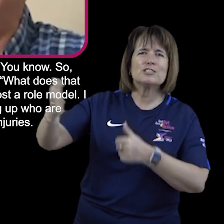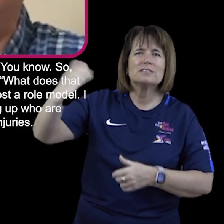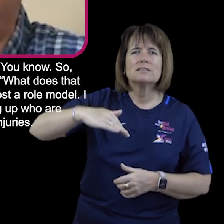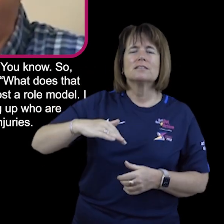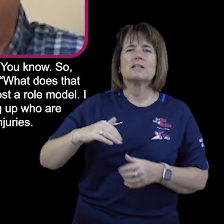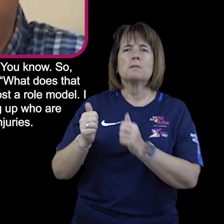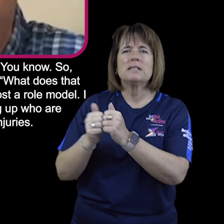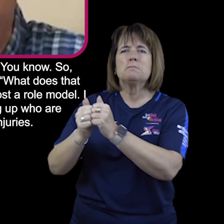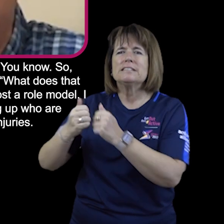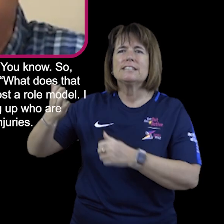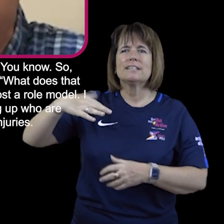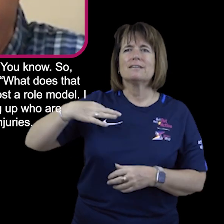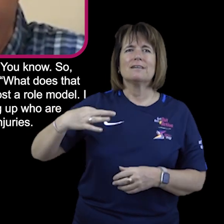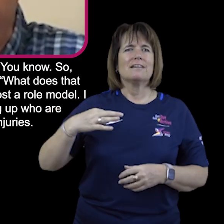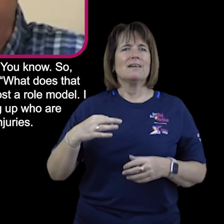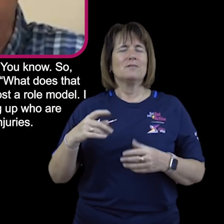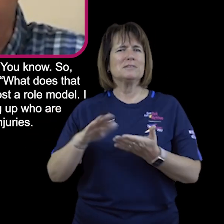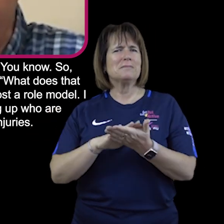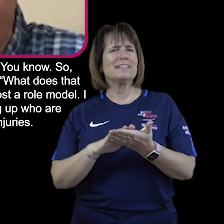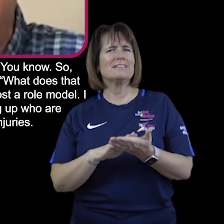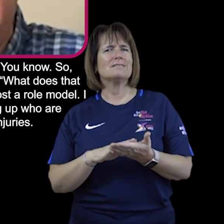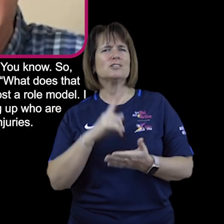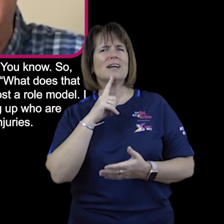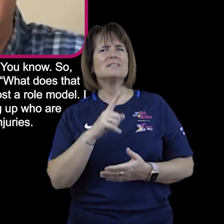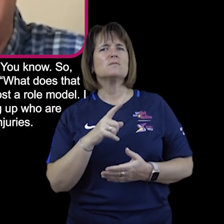now a buddy-to-buddy volunteer. So,